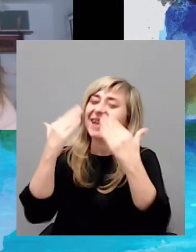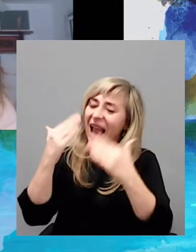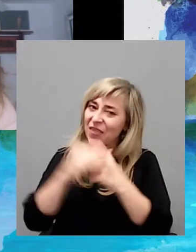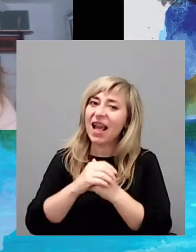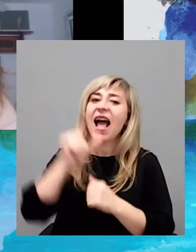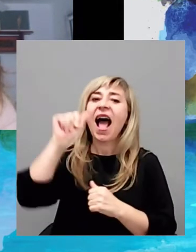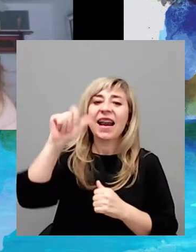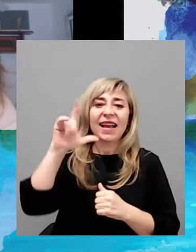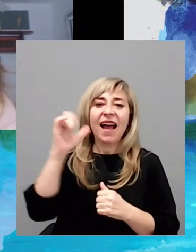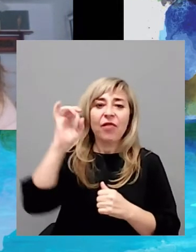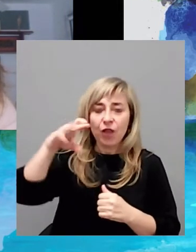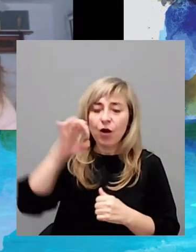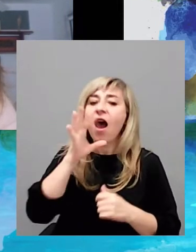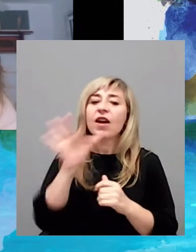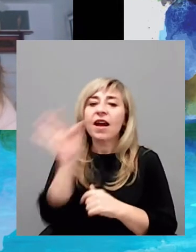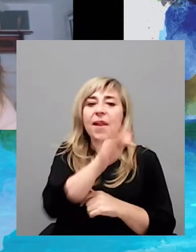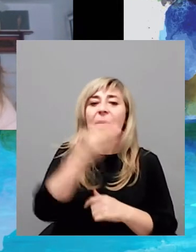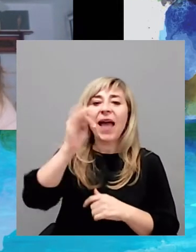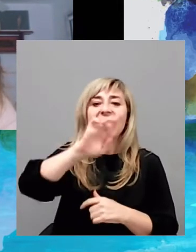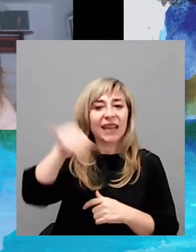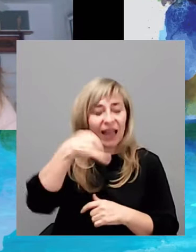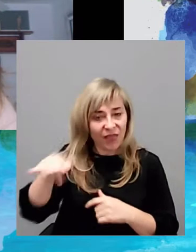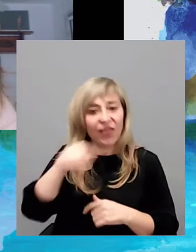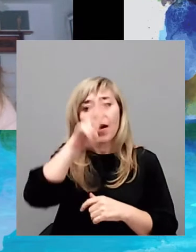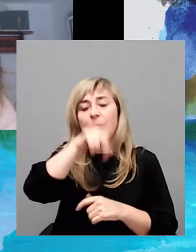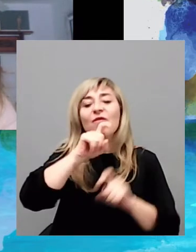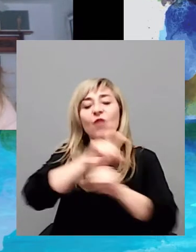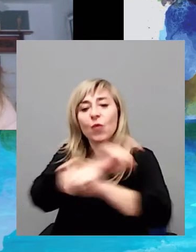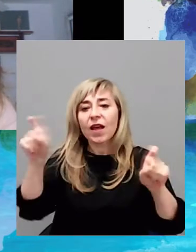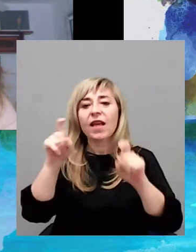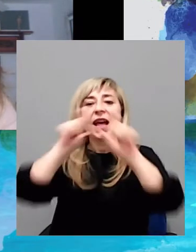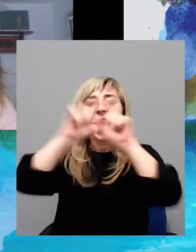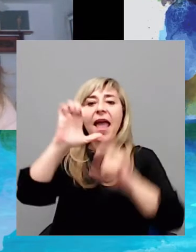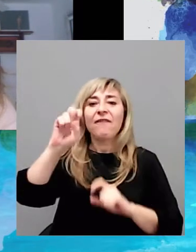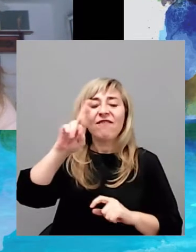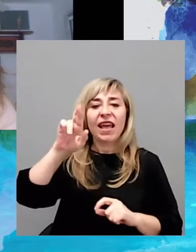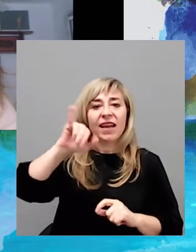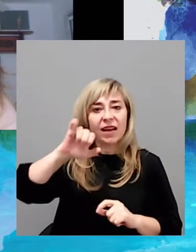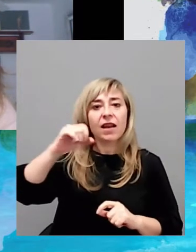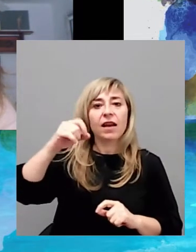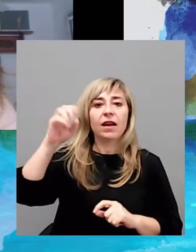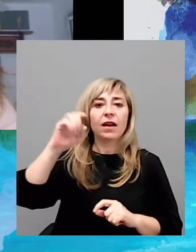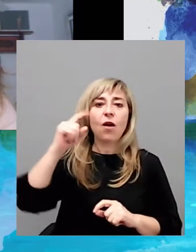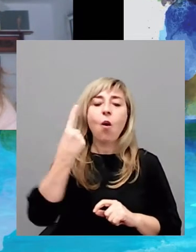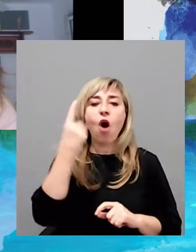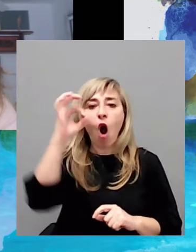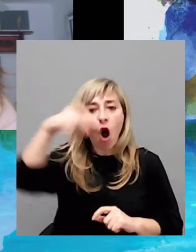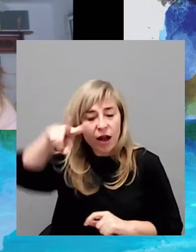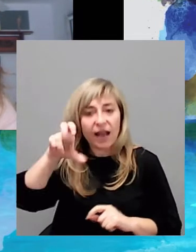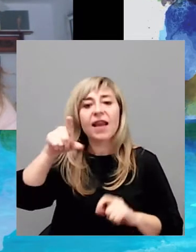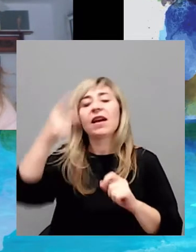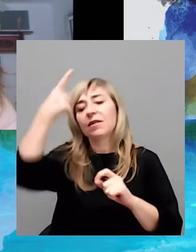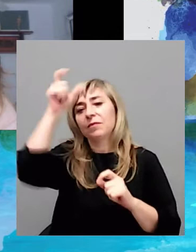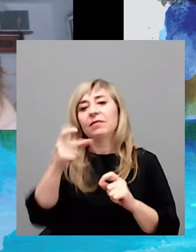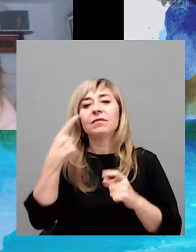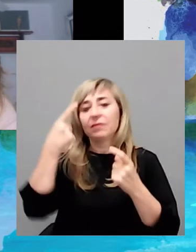Thank you, Alejandro. Now, Beatriz has the floor, who is the director of a company that specializes in